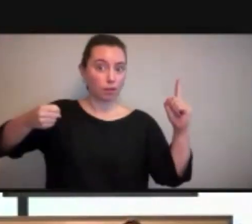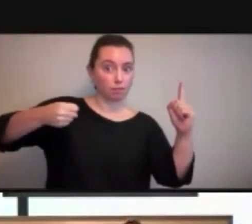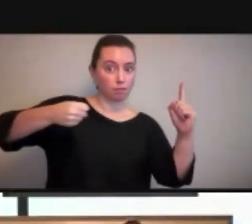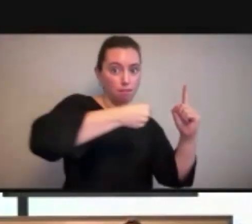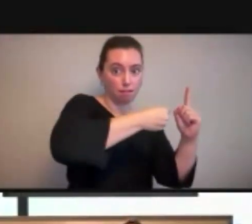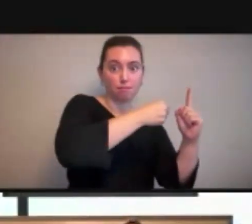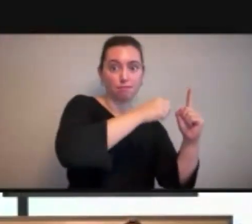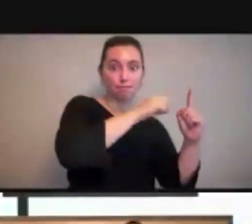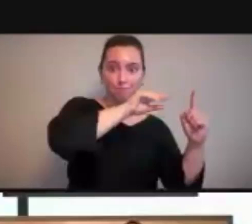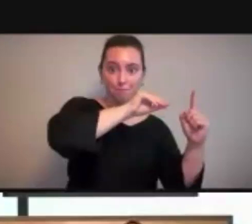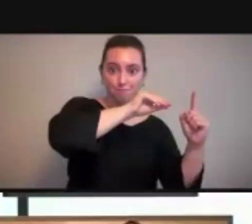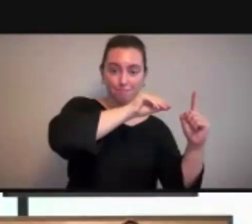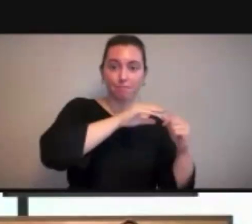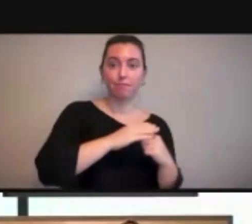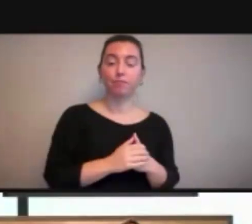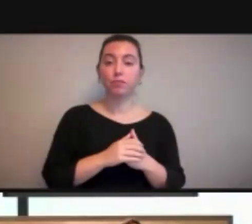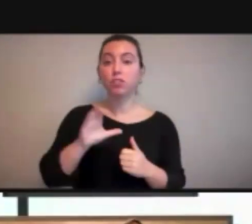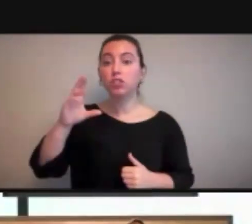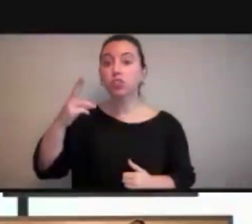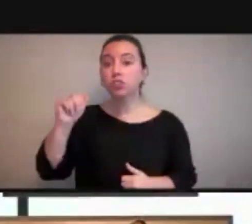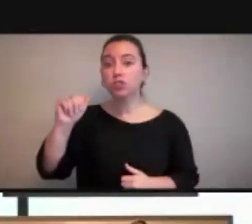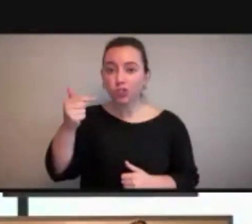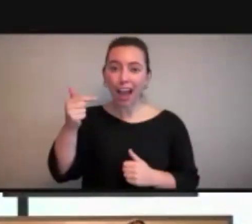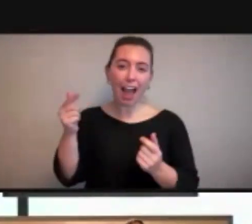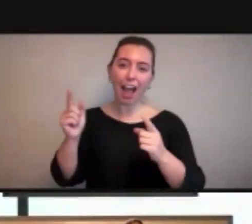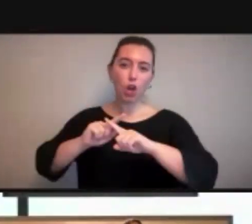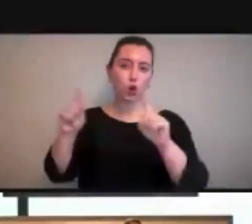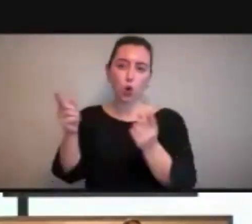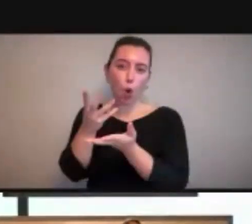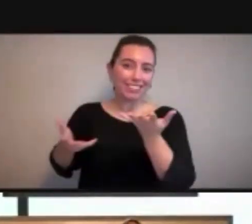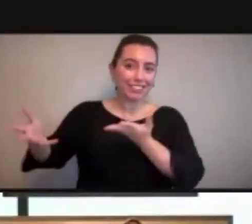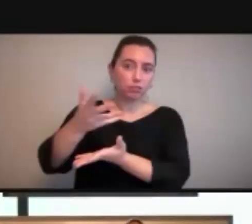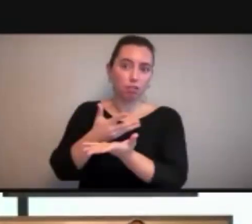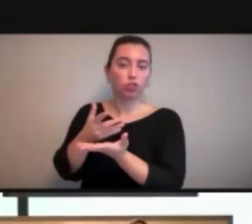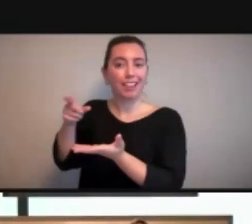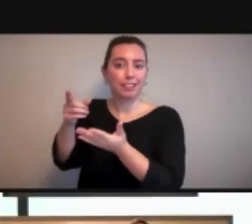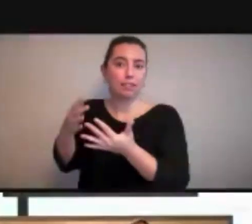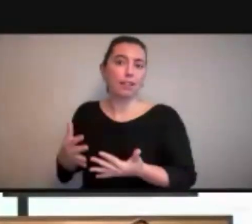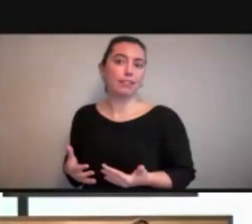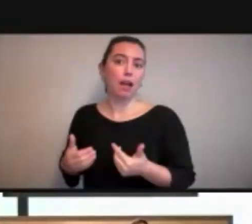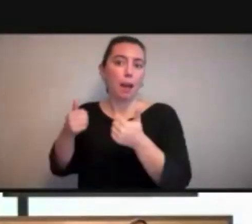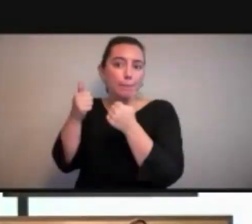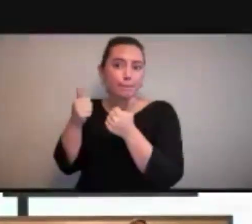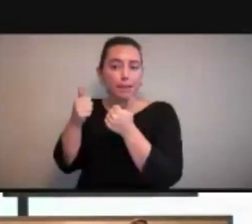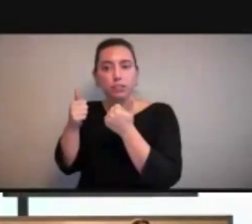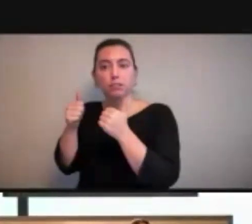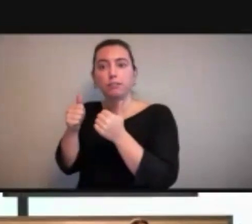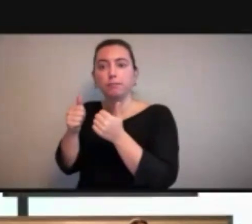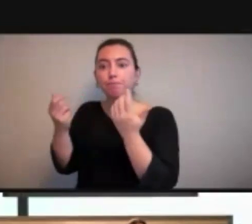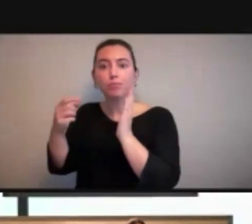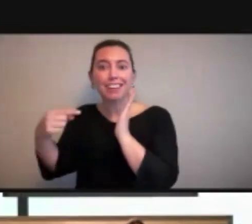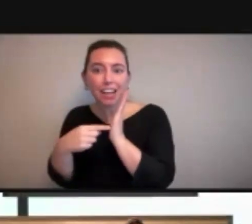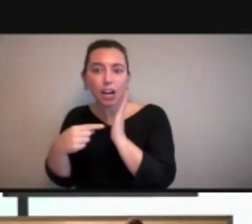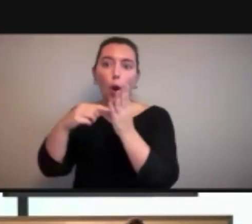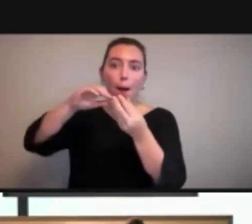technical questions. And because I do not have a very good eyesight, please help me with putting the questions in the Q&A, otherwise I will miss them